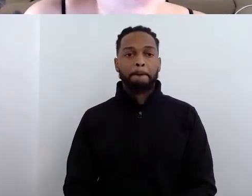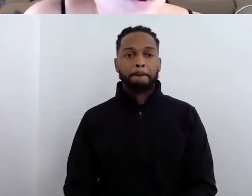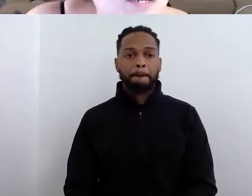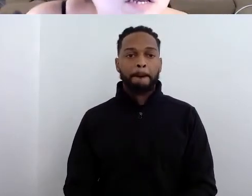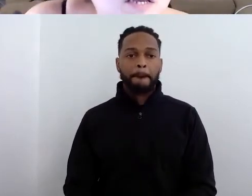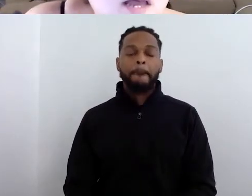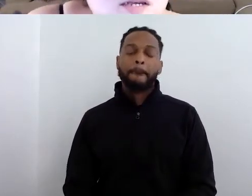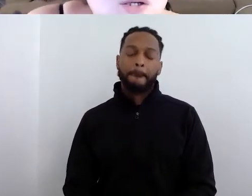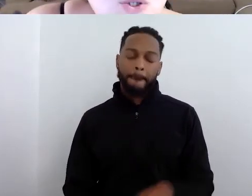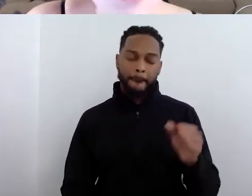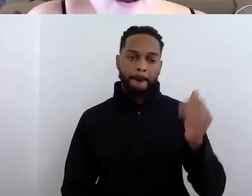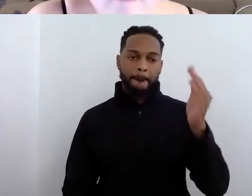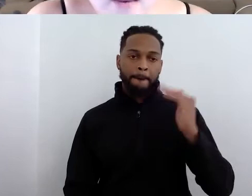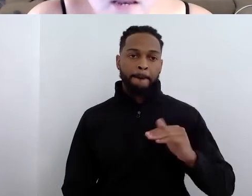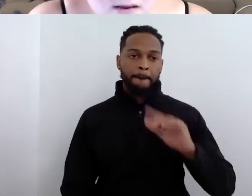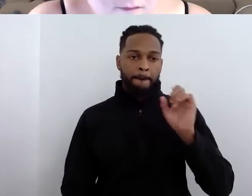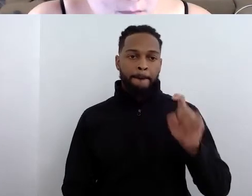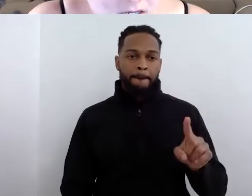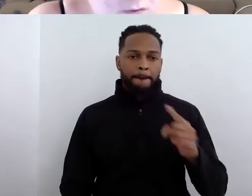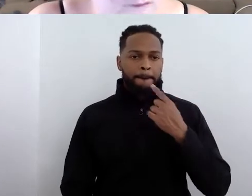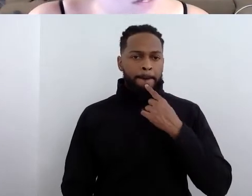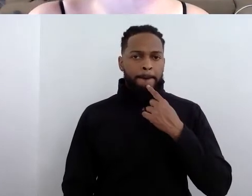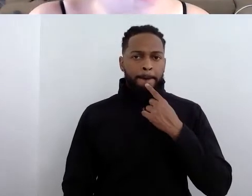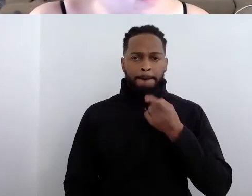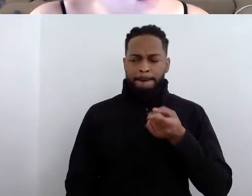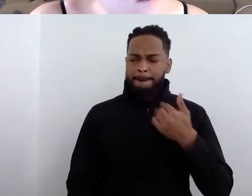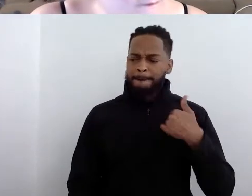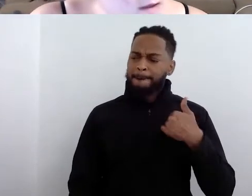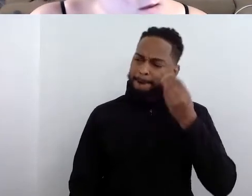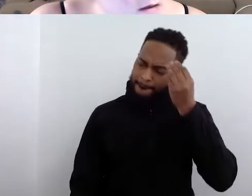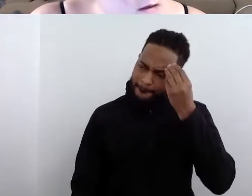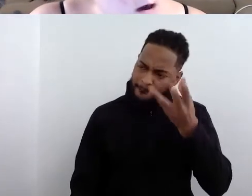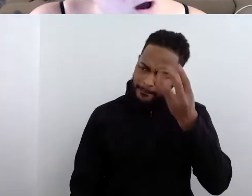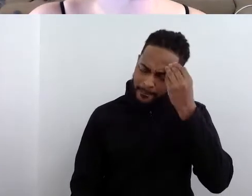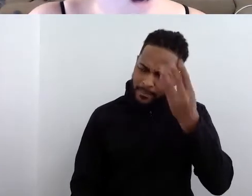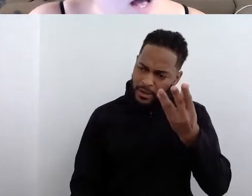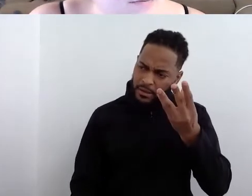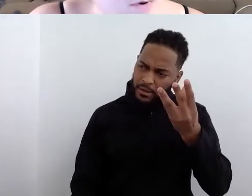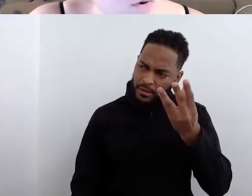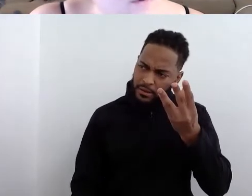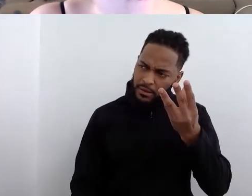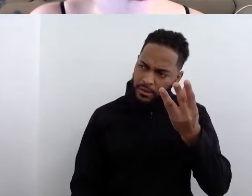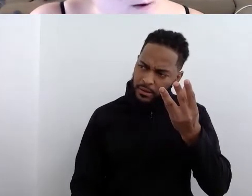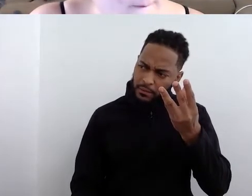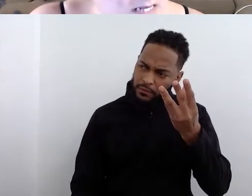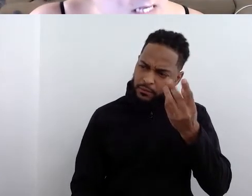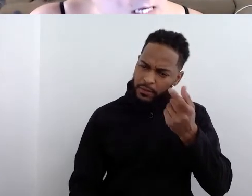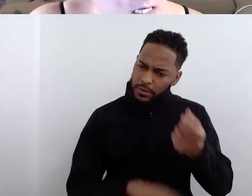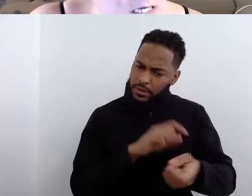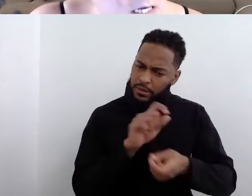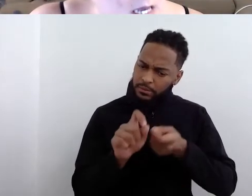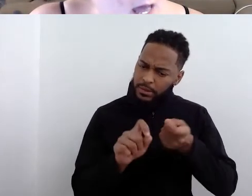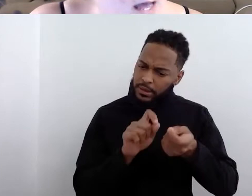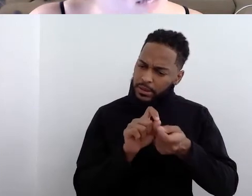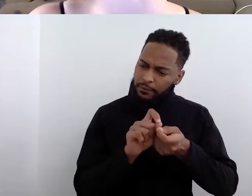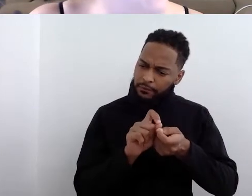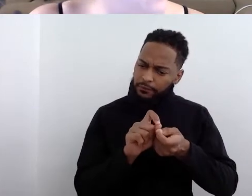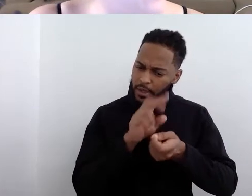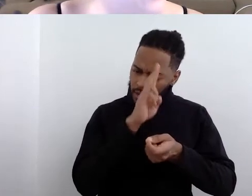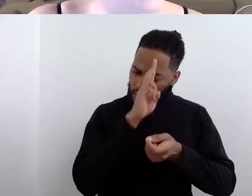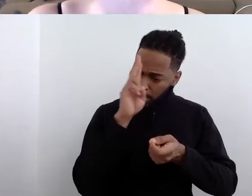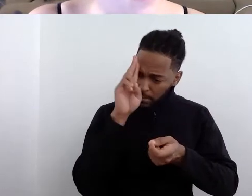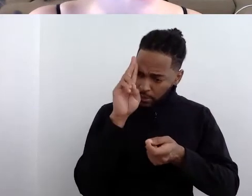The next question says, do you have any information for specific of hospital or pharmacy